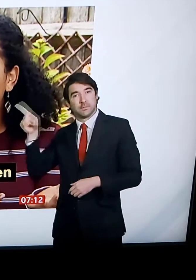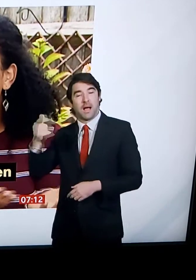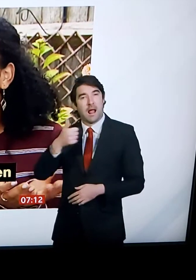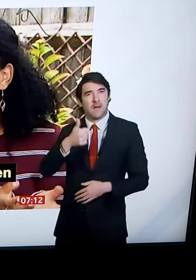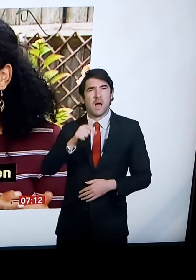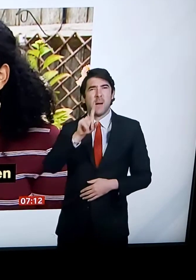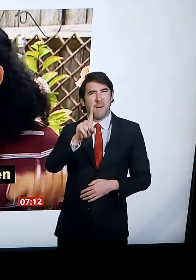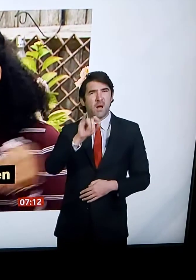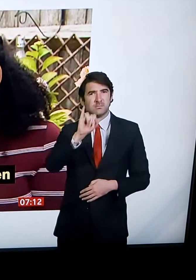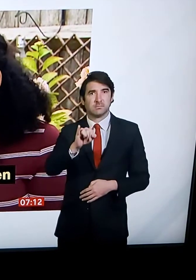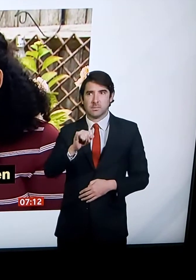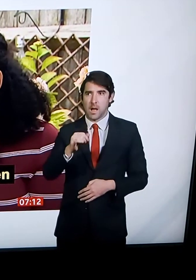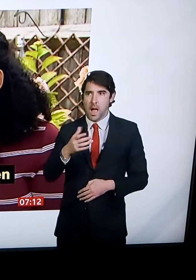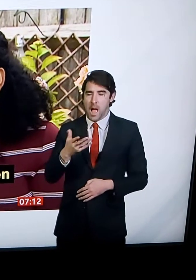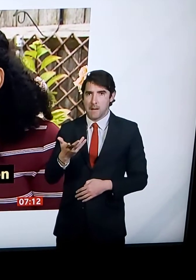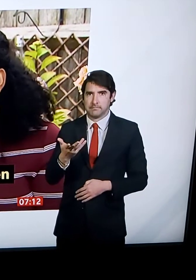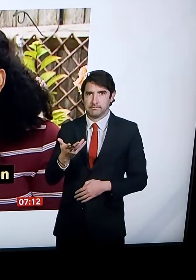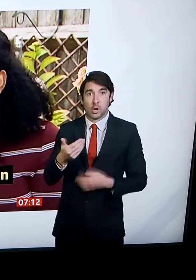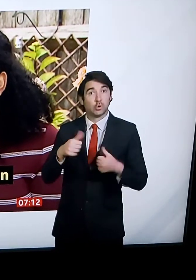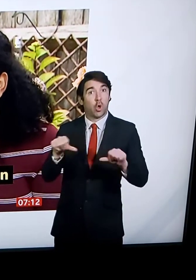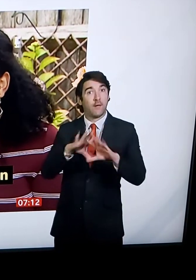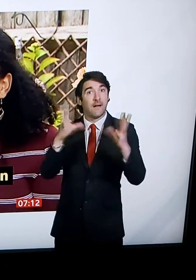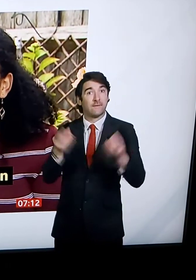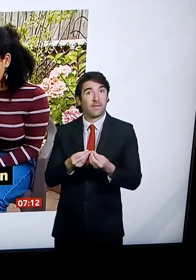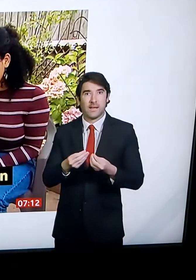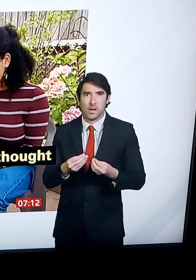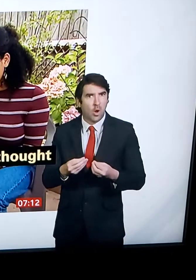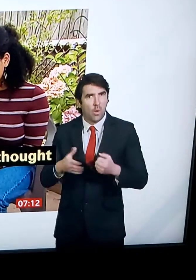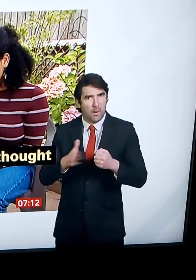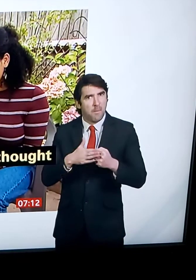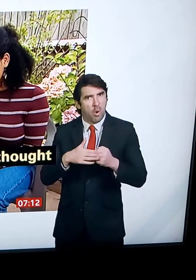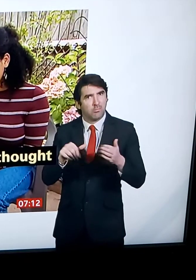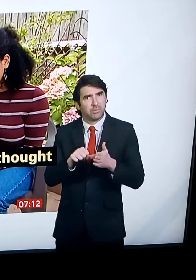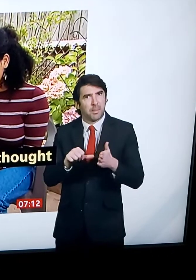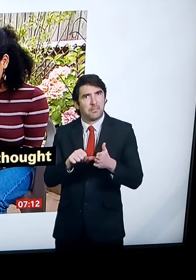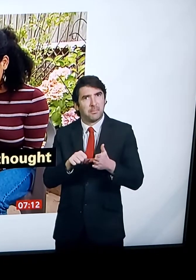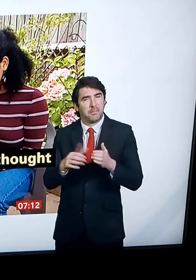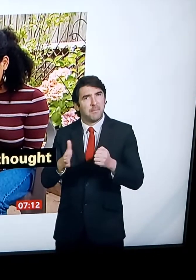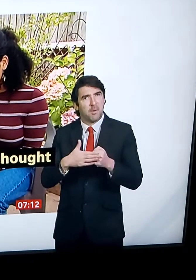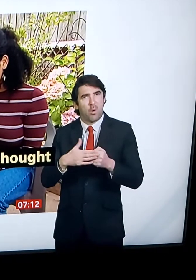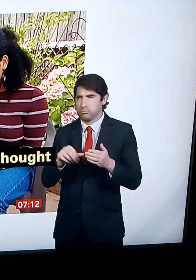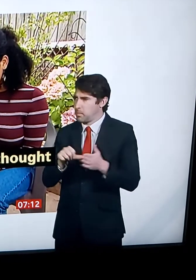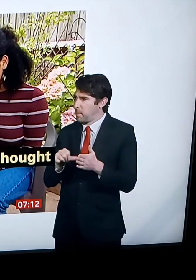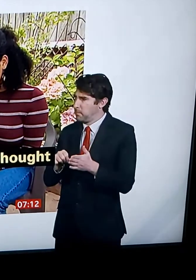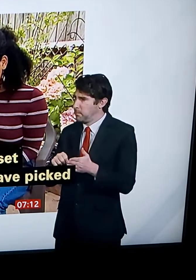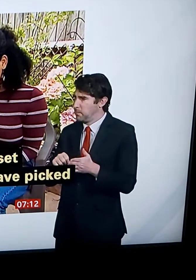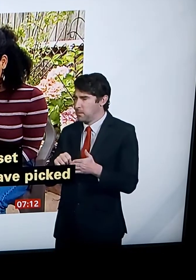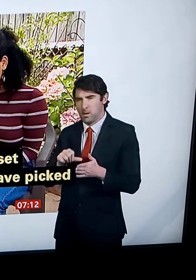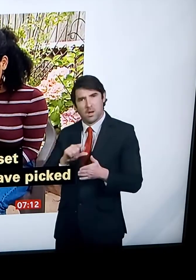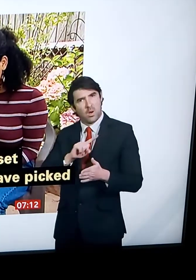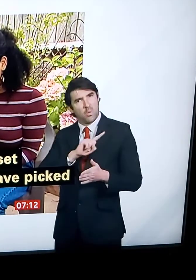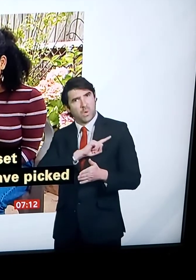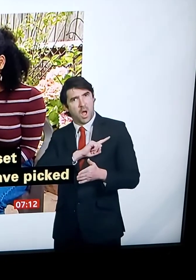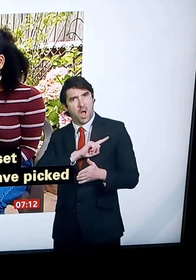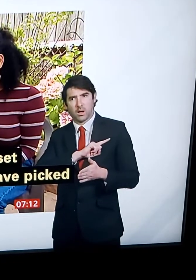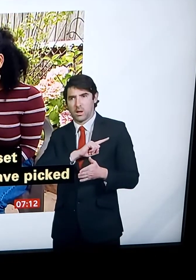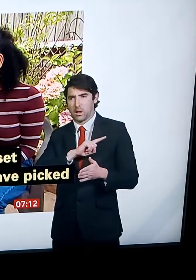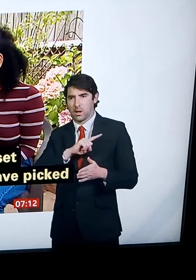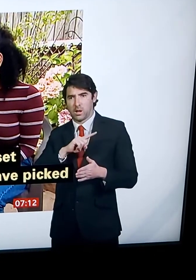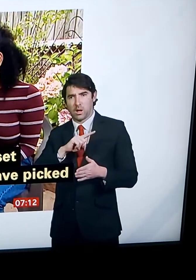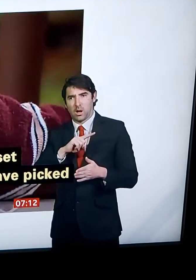up students from one problem and dropped them into a whole new heap of others. And the most stressful part of it is the fact that the students that are